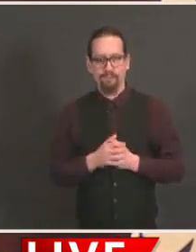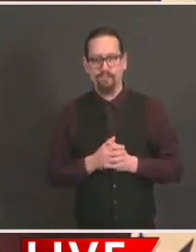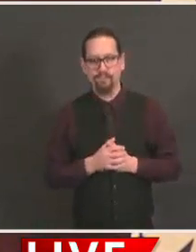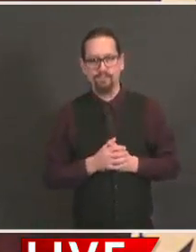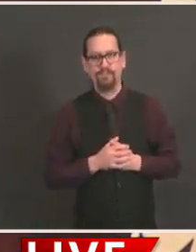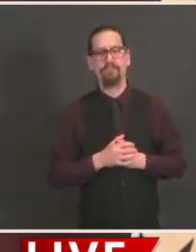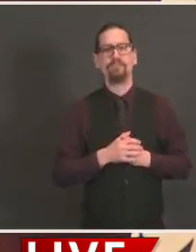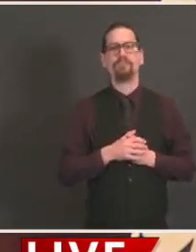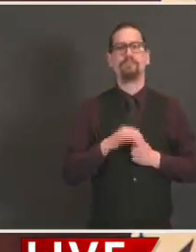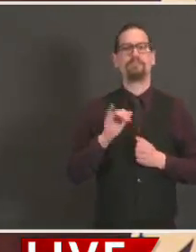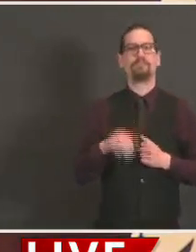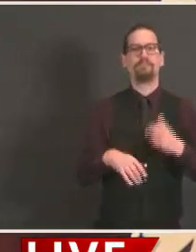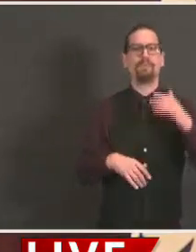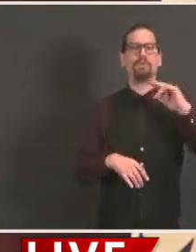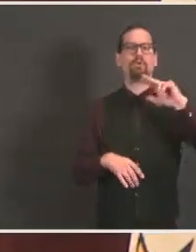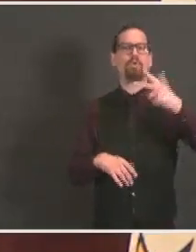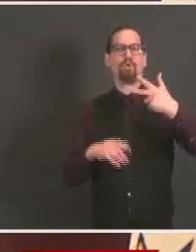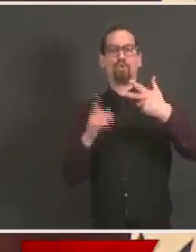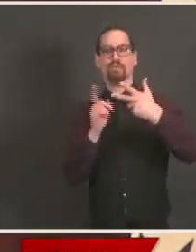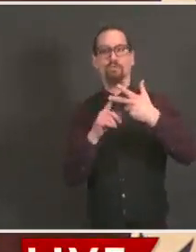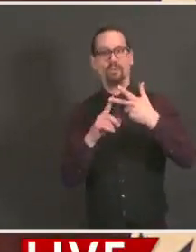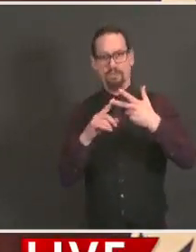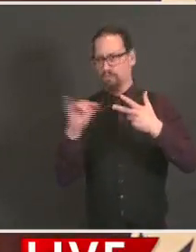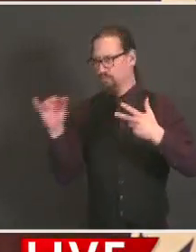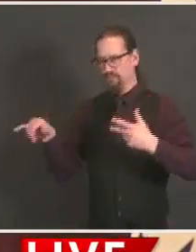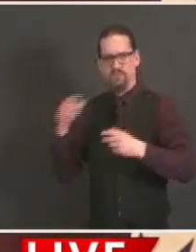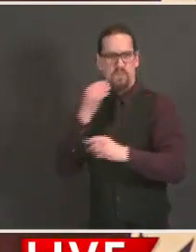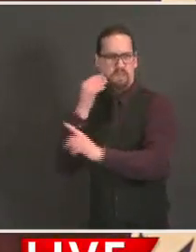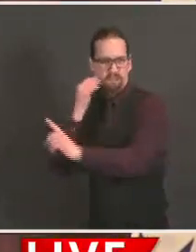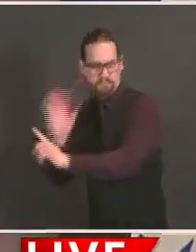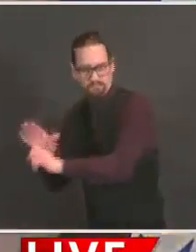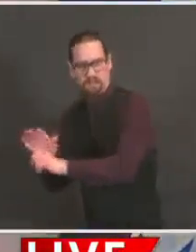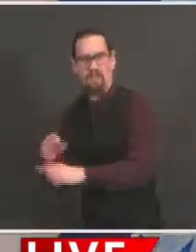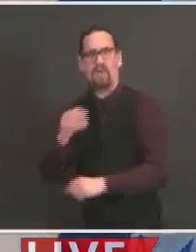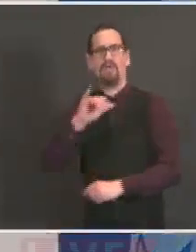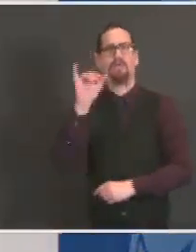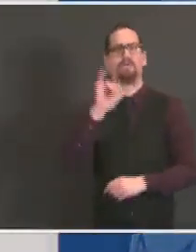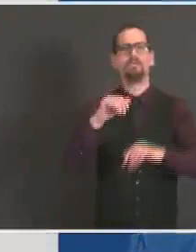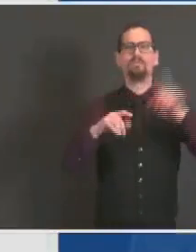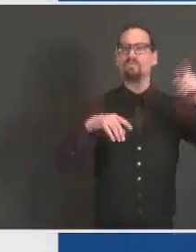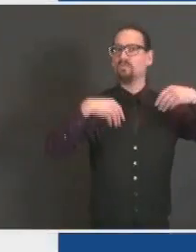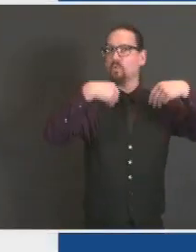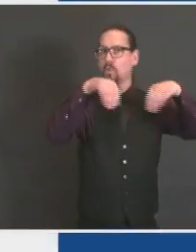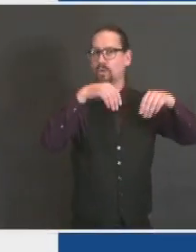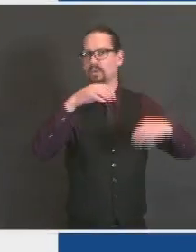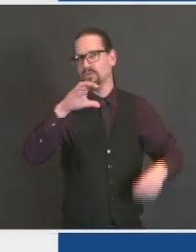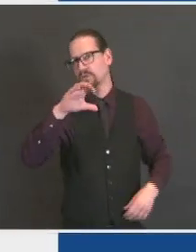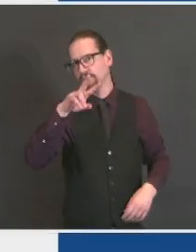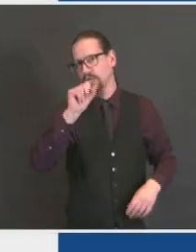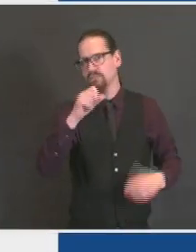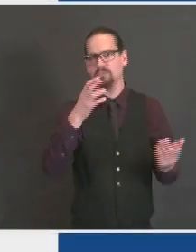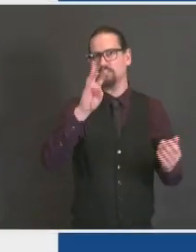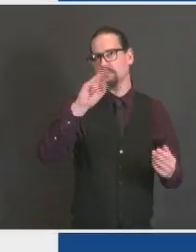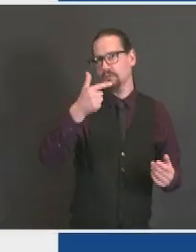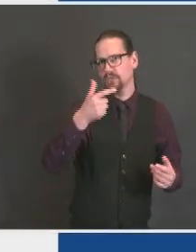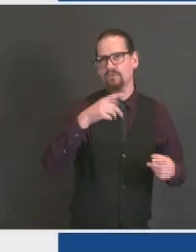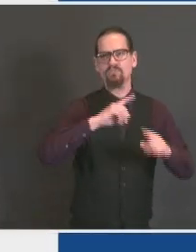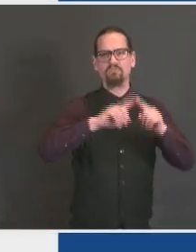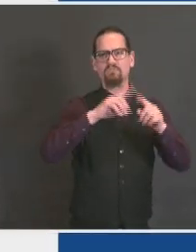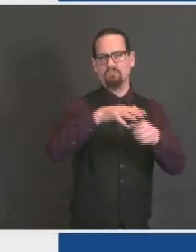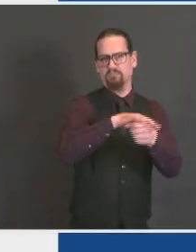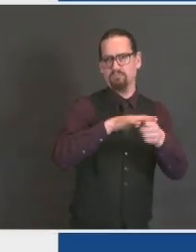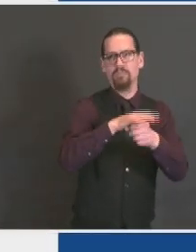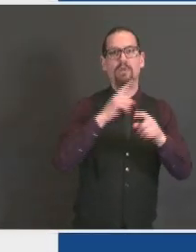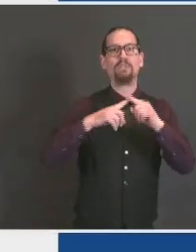where vaccination will occur, first is pharmacies, second is our local and